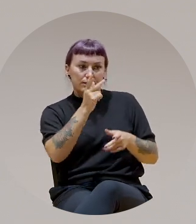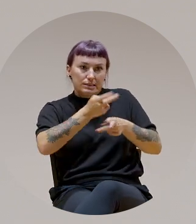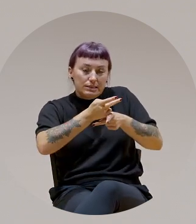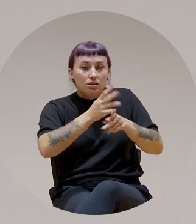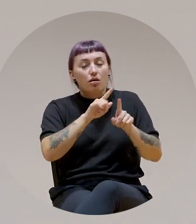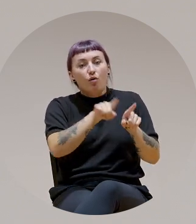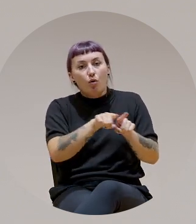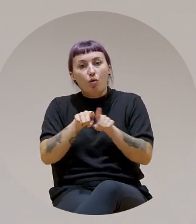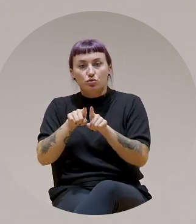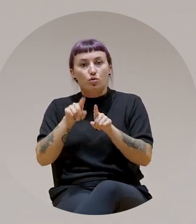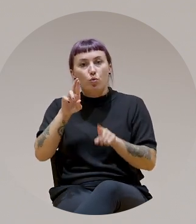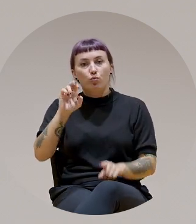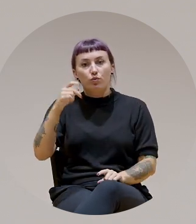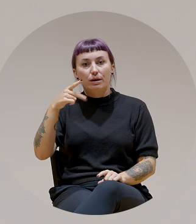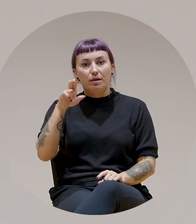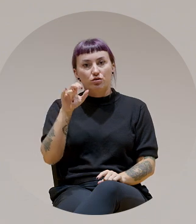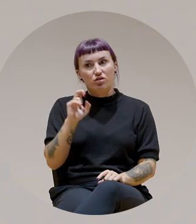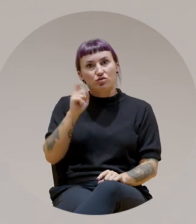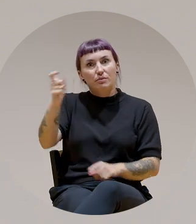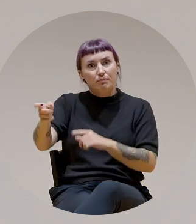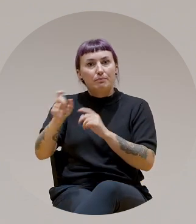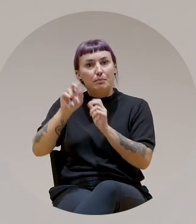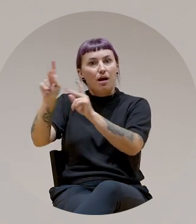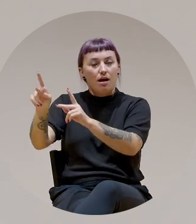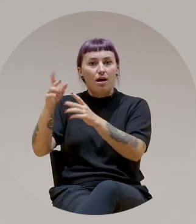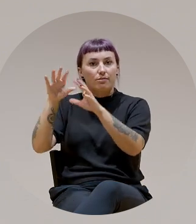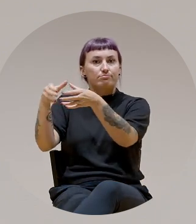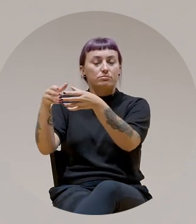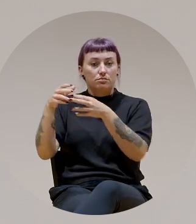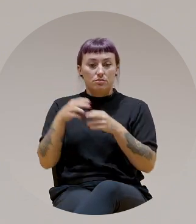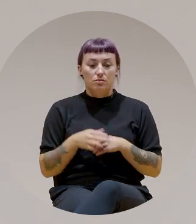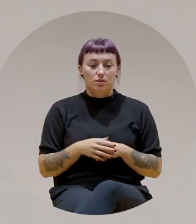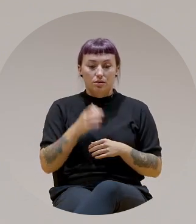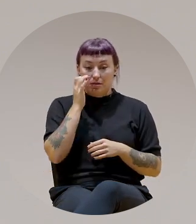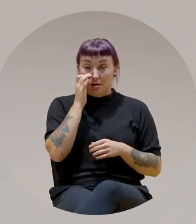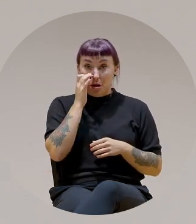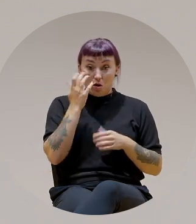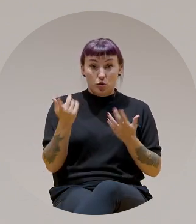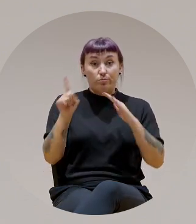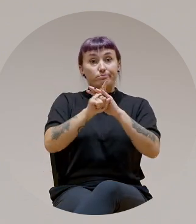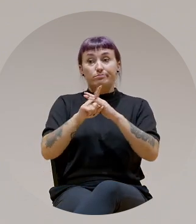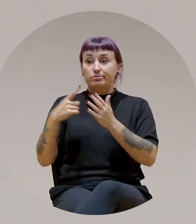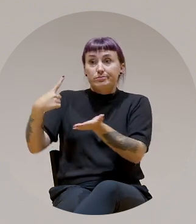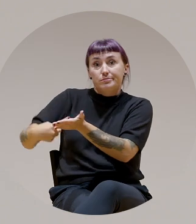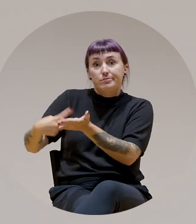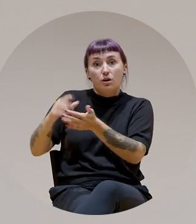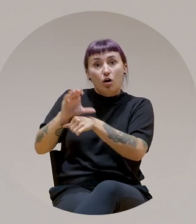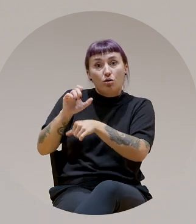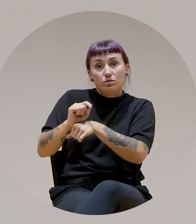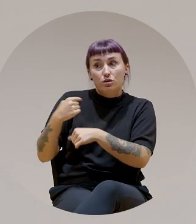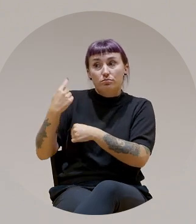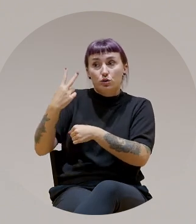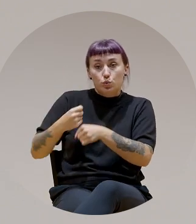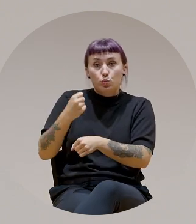also due to repatriations. That it just happened that, an item came up during a consultation over the last 2 years,